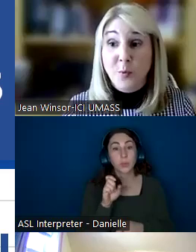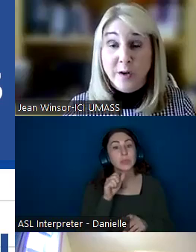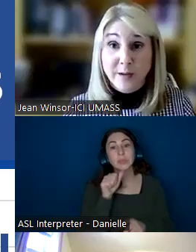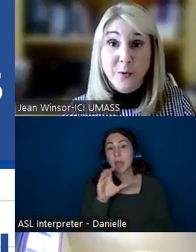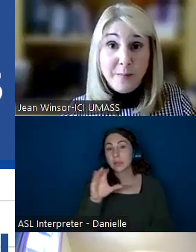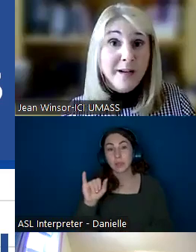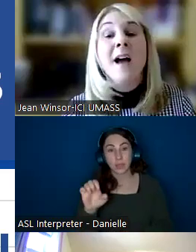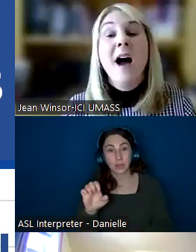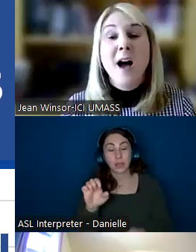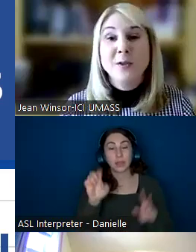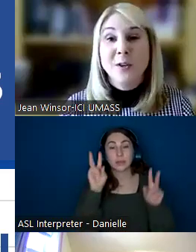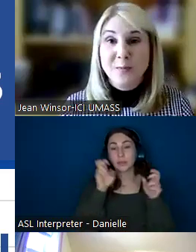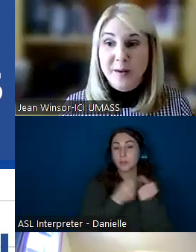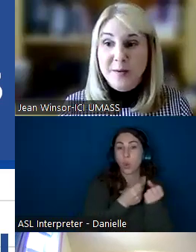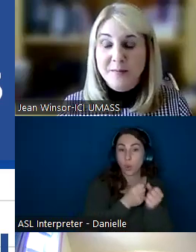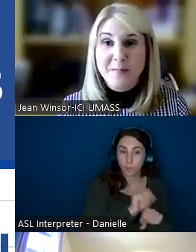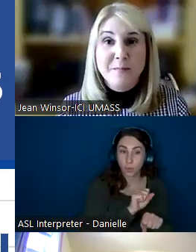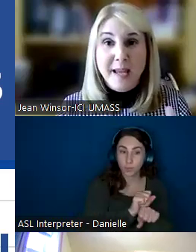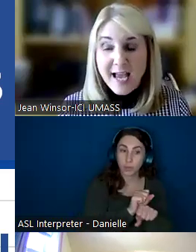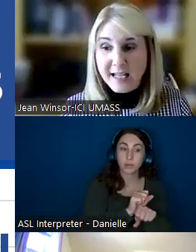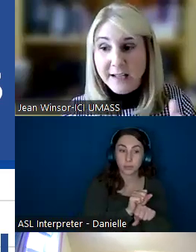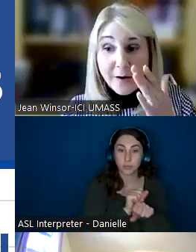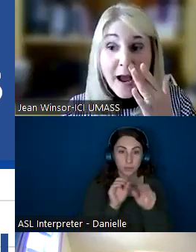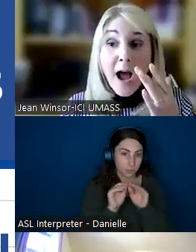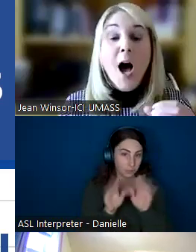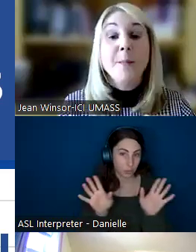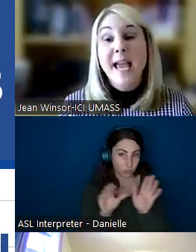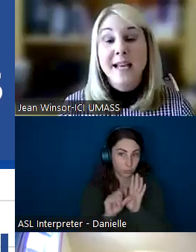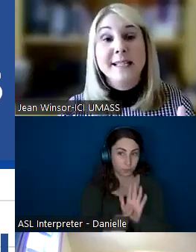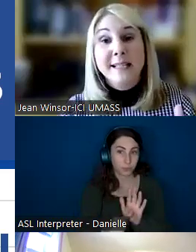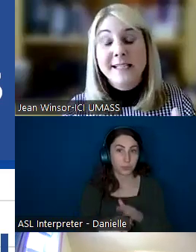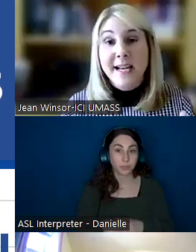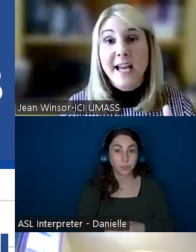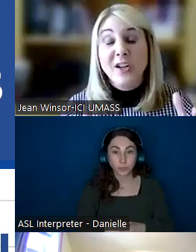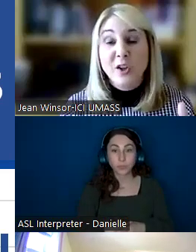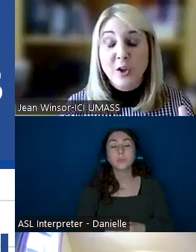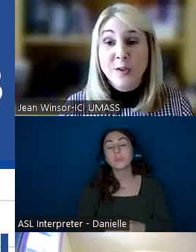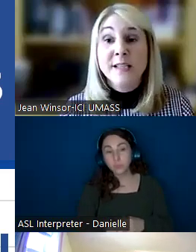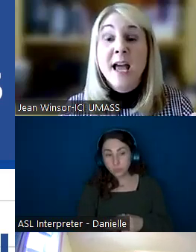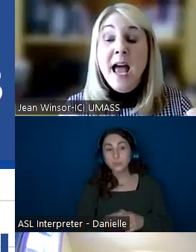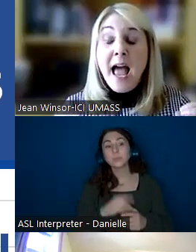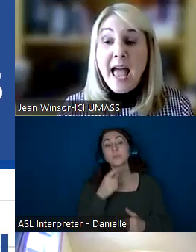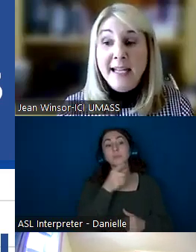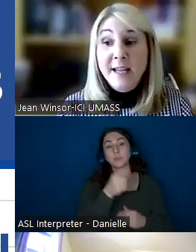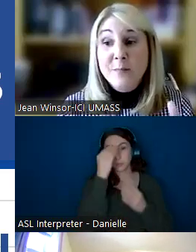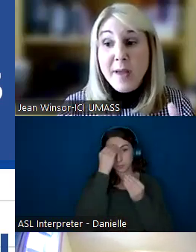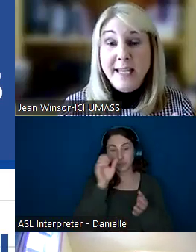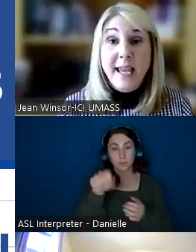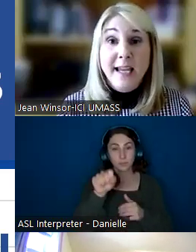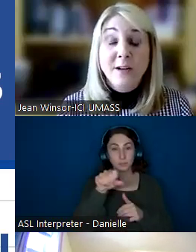it's supported employment. So I just want to make that clear. But yes, this data includes